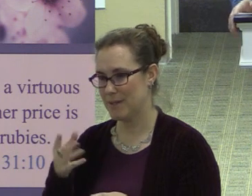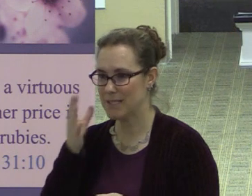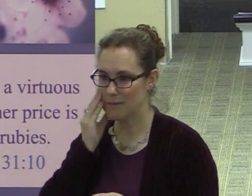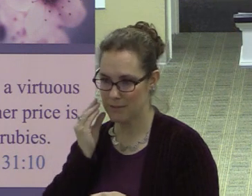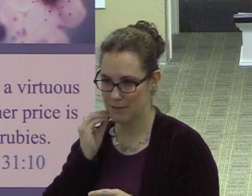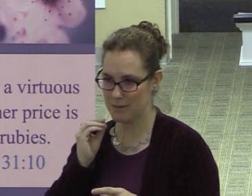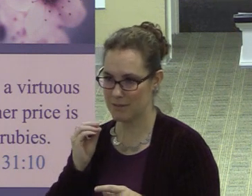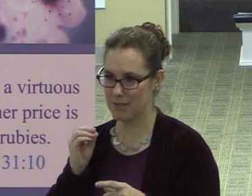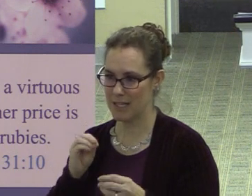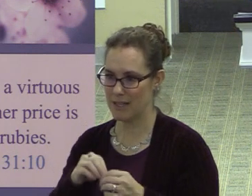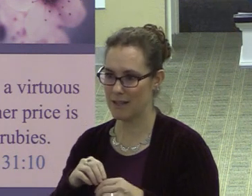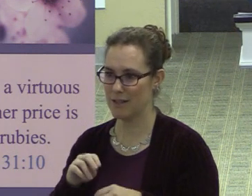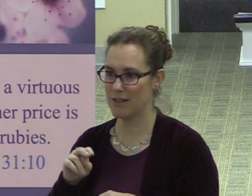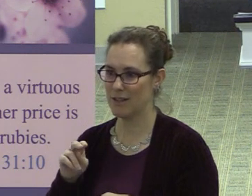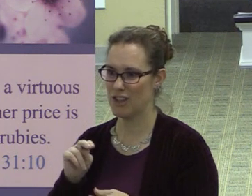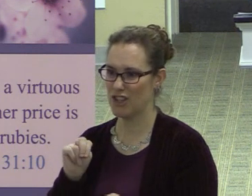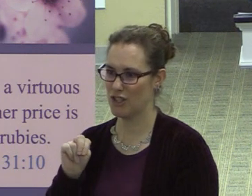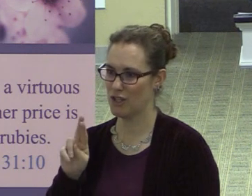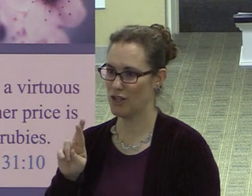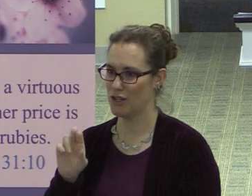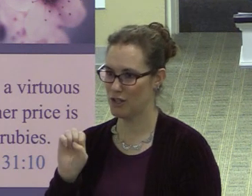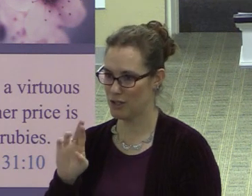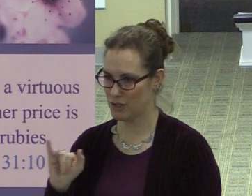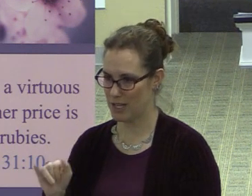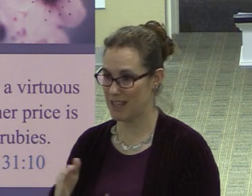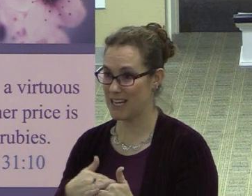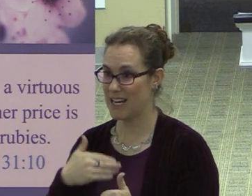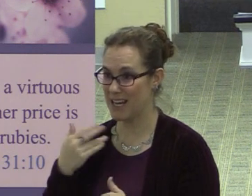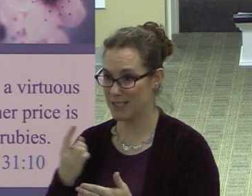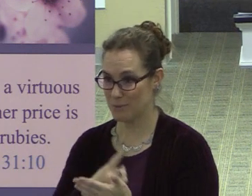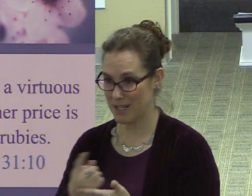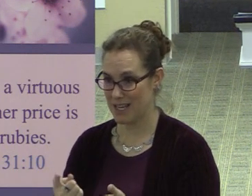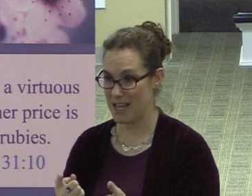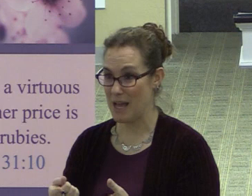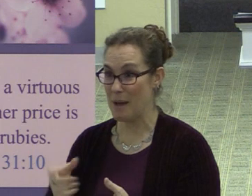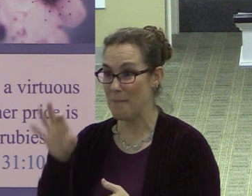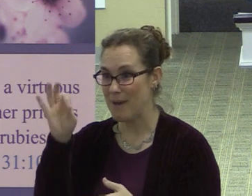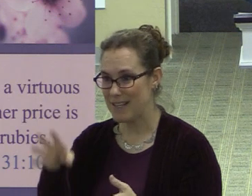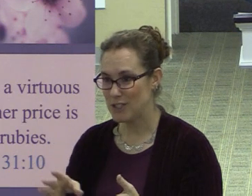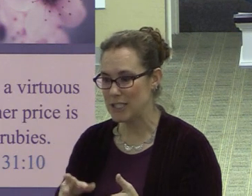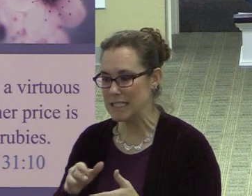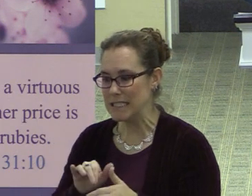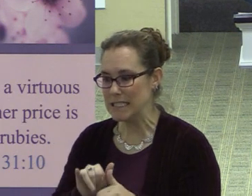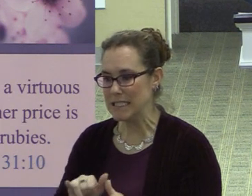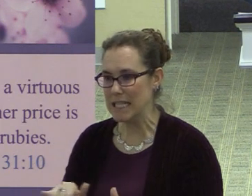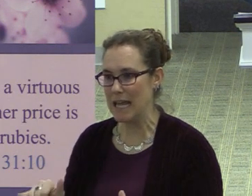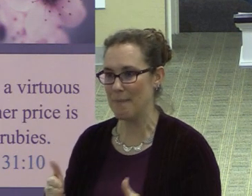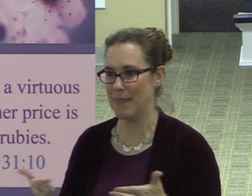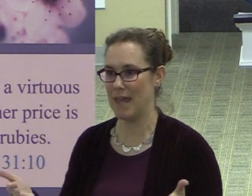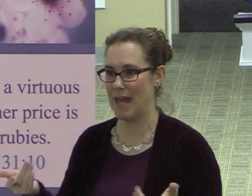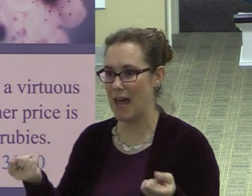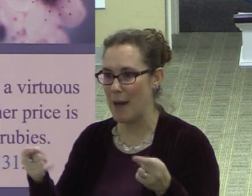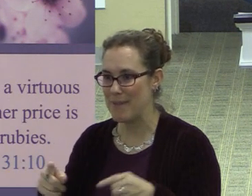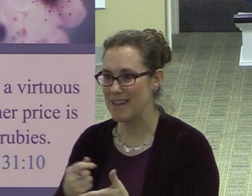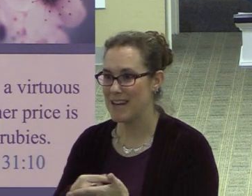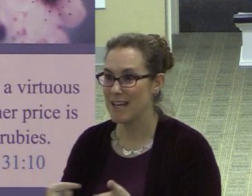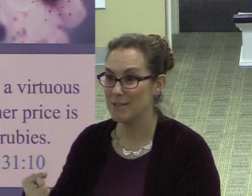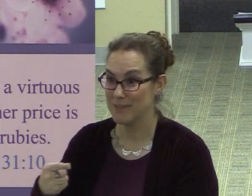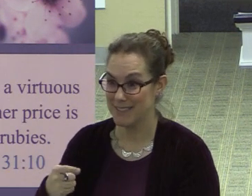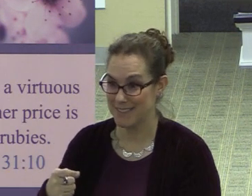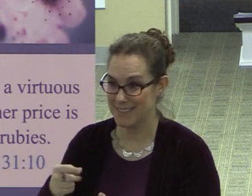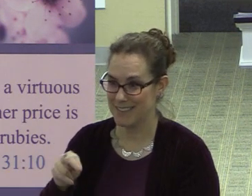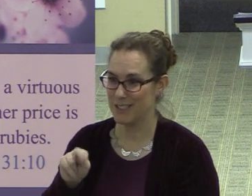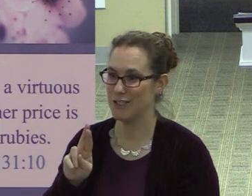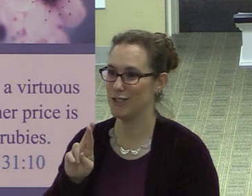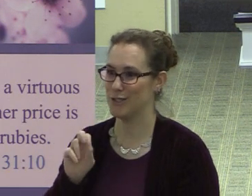experience in the nursery. Well, we'll go back next week. And she said, Pastor, the same thing happened the very next week in the nursery. And